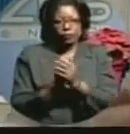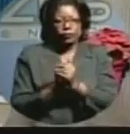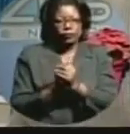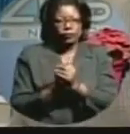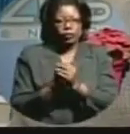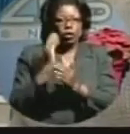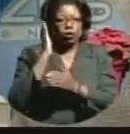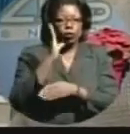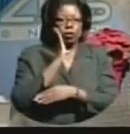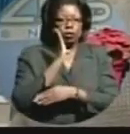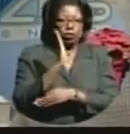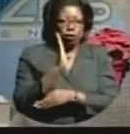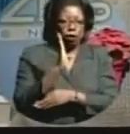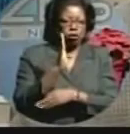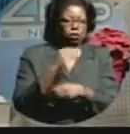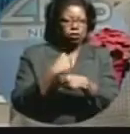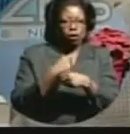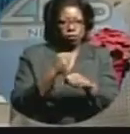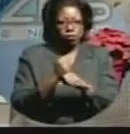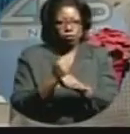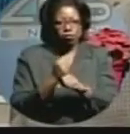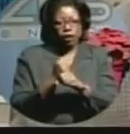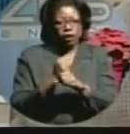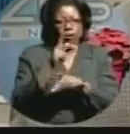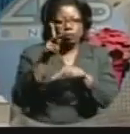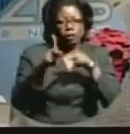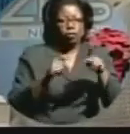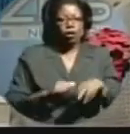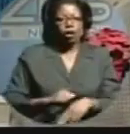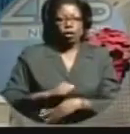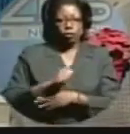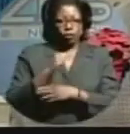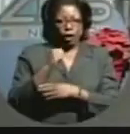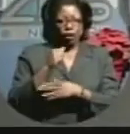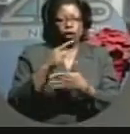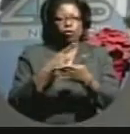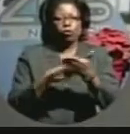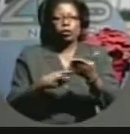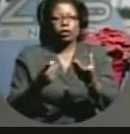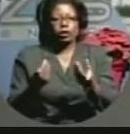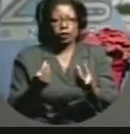will not make any number of people very proud as to what they did.